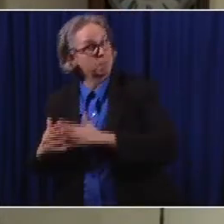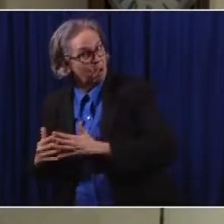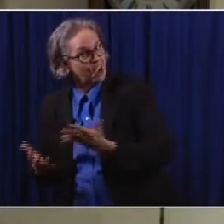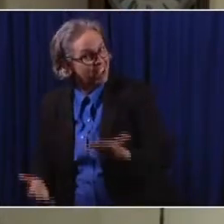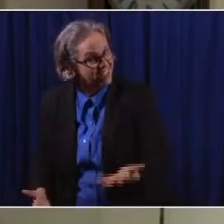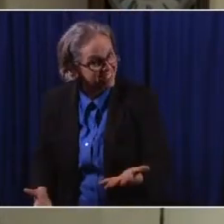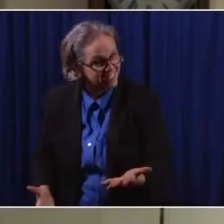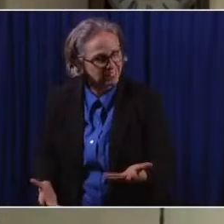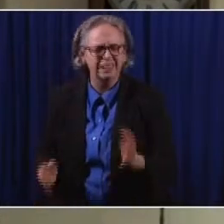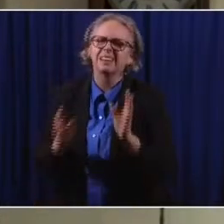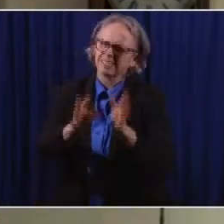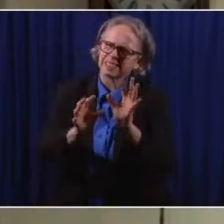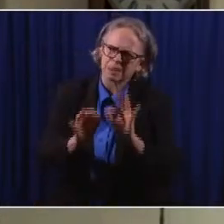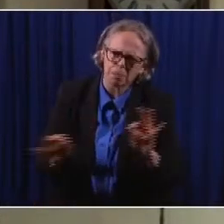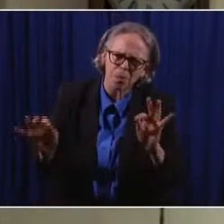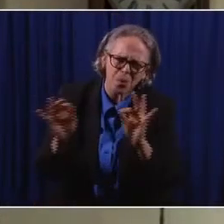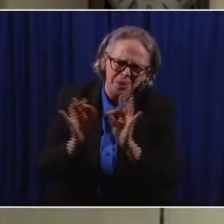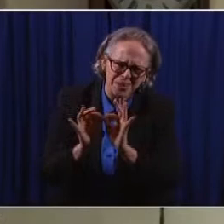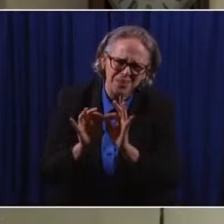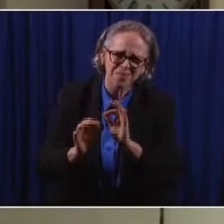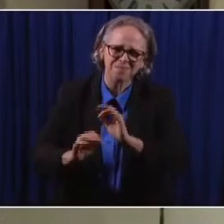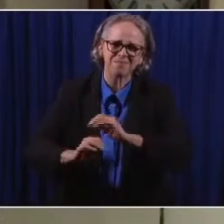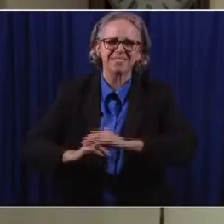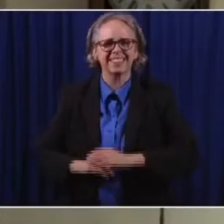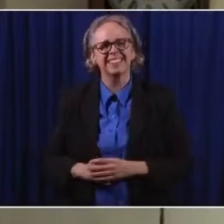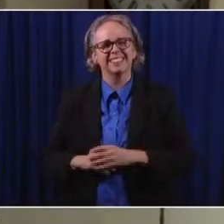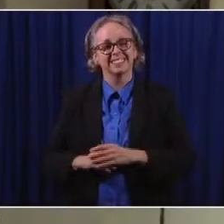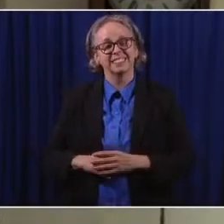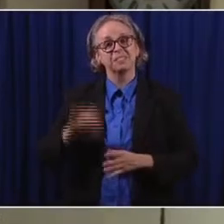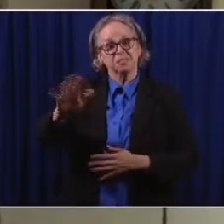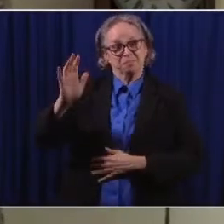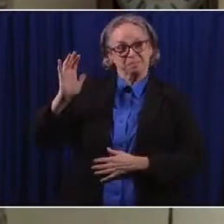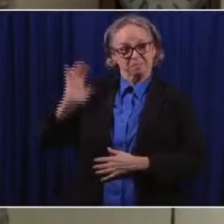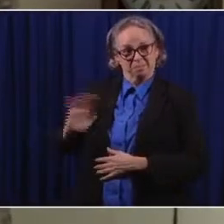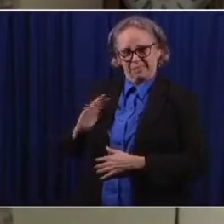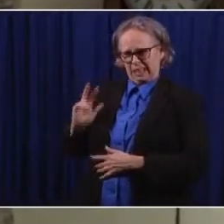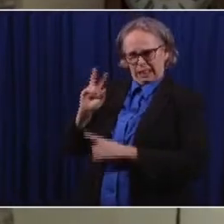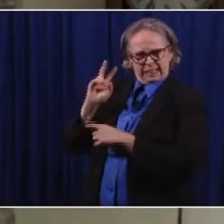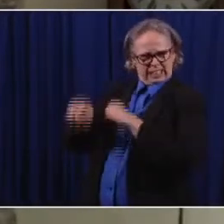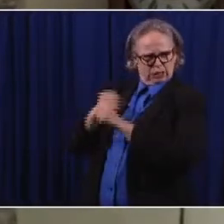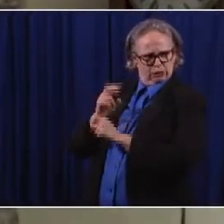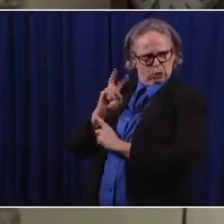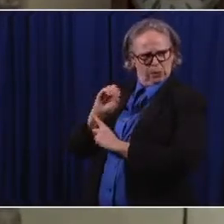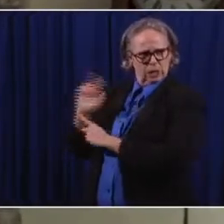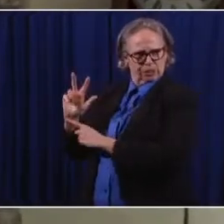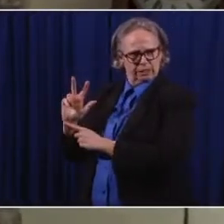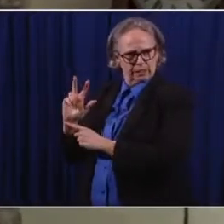important. When I was a member of the United States Senate in 2003, this is real